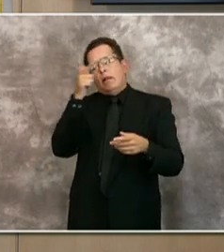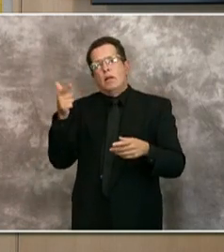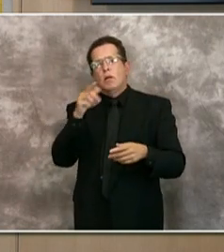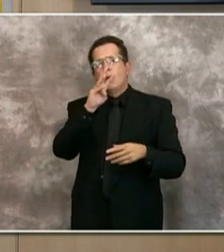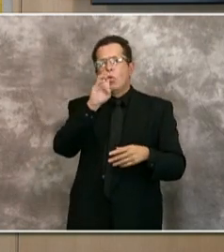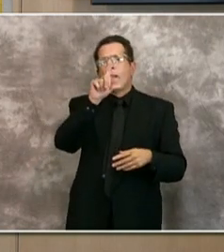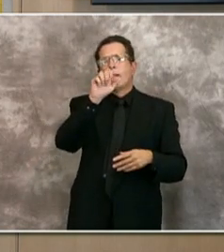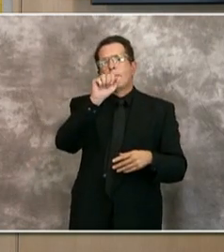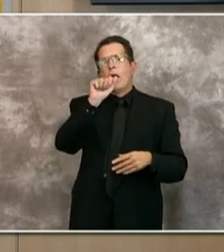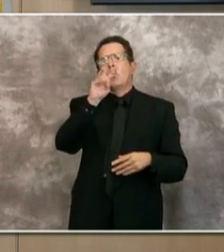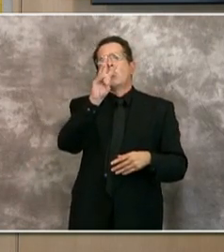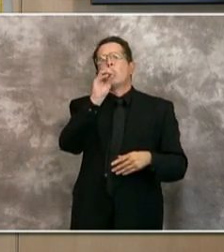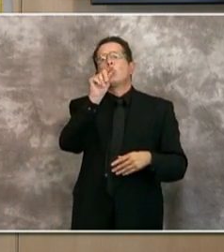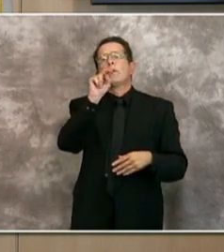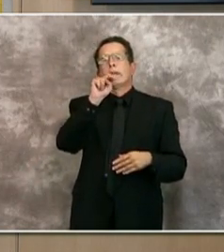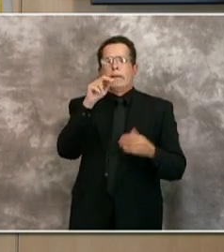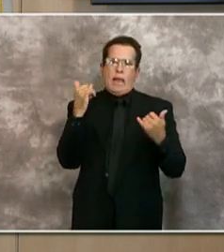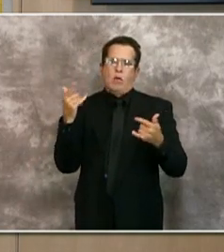for a public health officer's update.